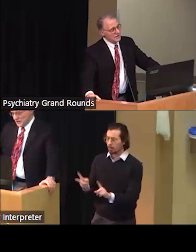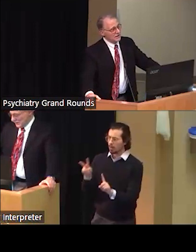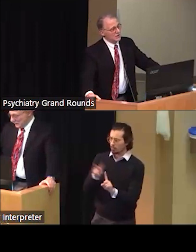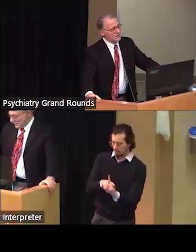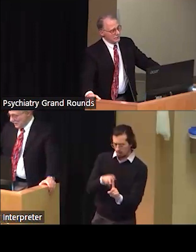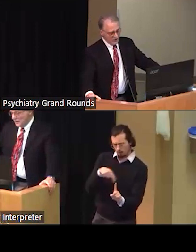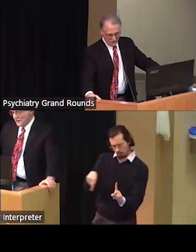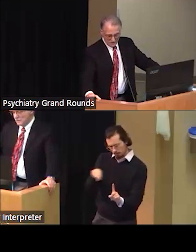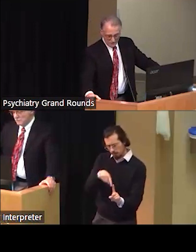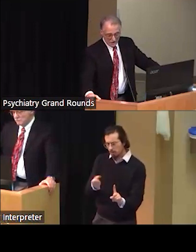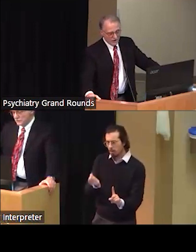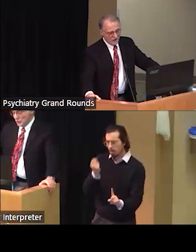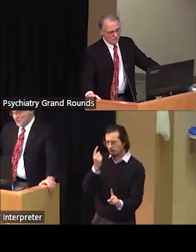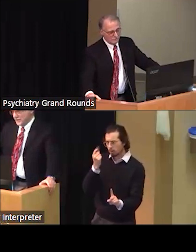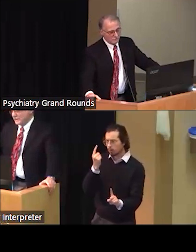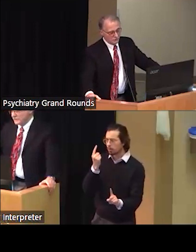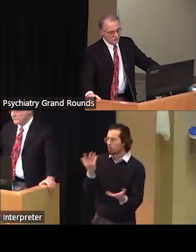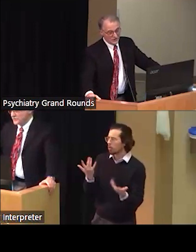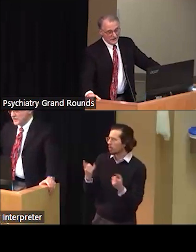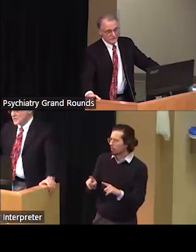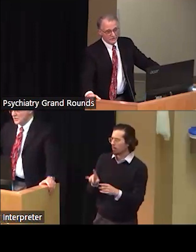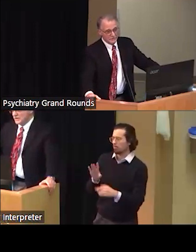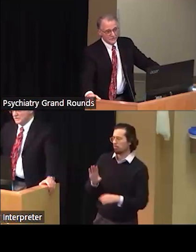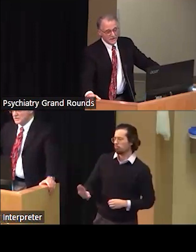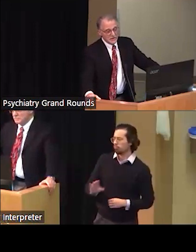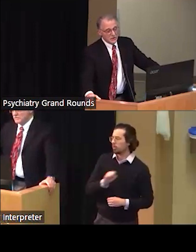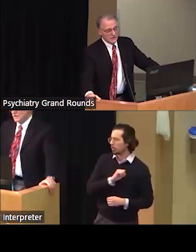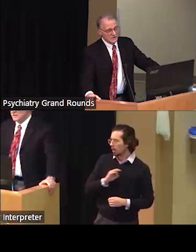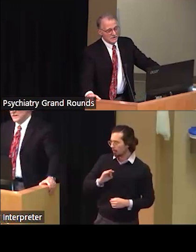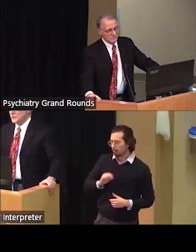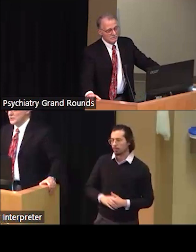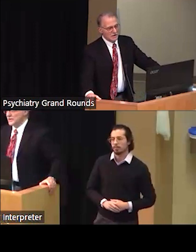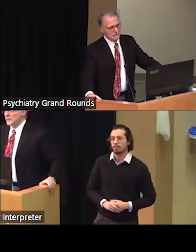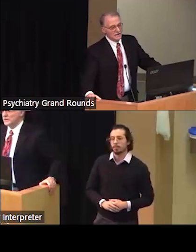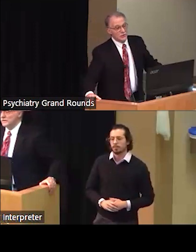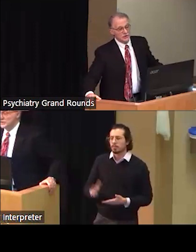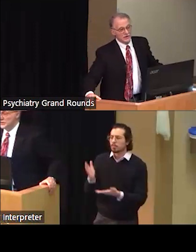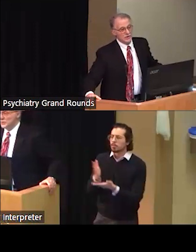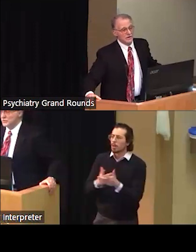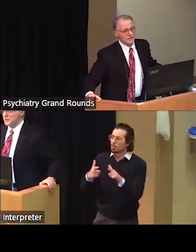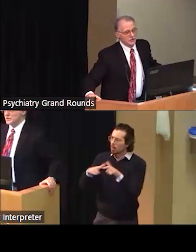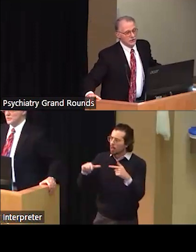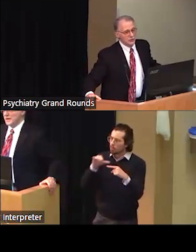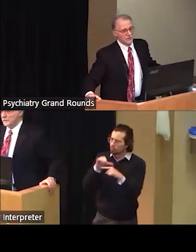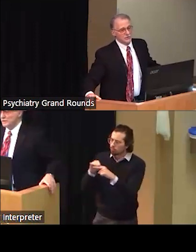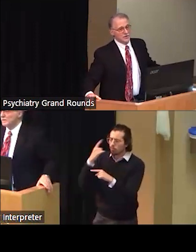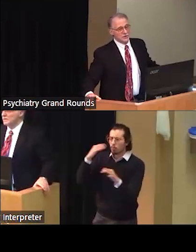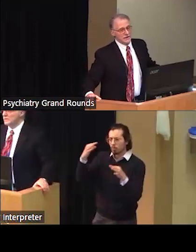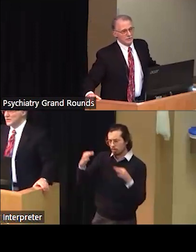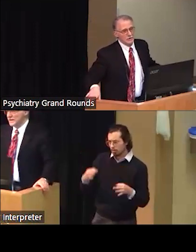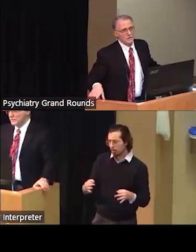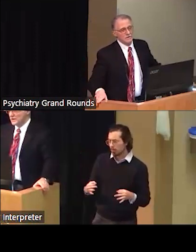to understanding what's happening with staff. So to give us some language that we can use